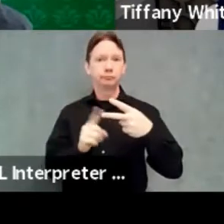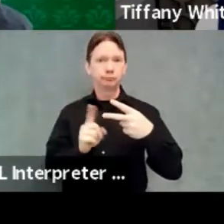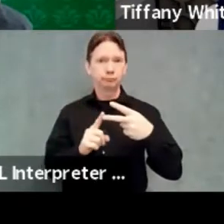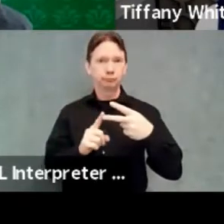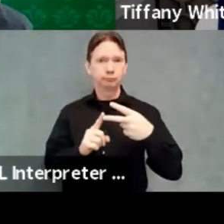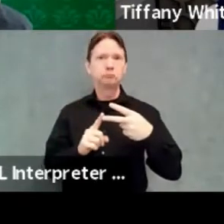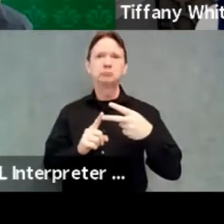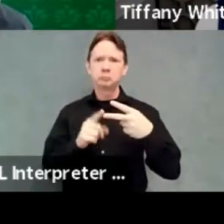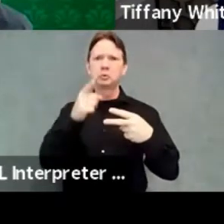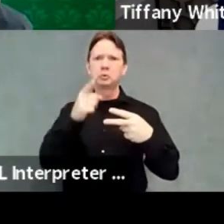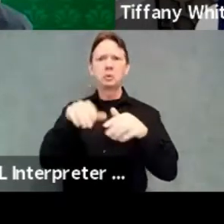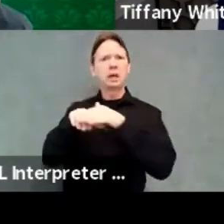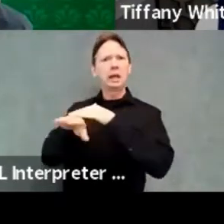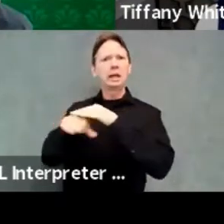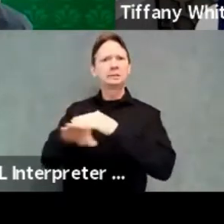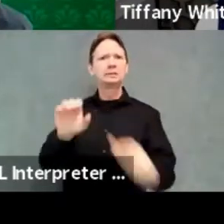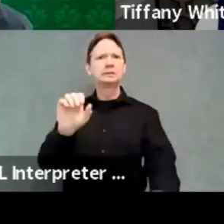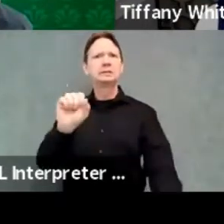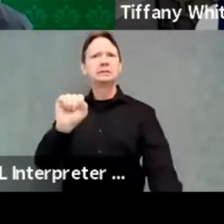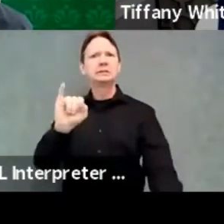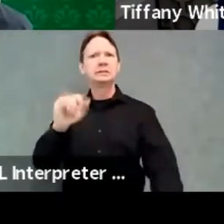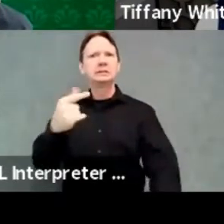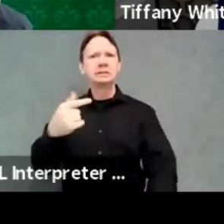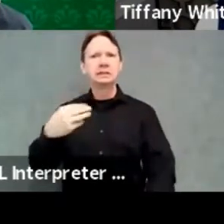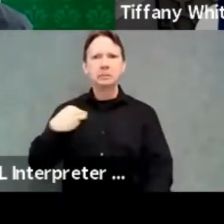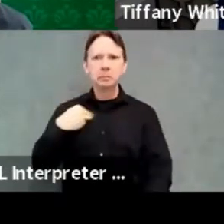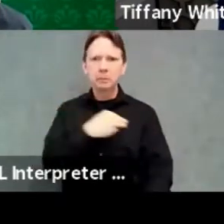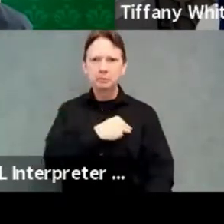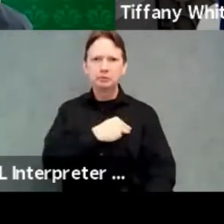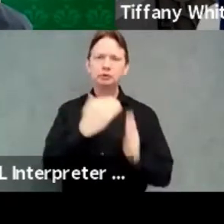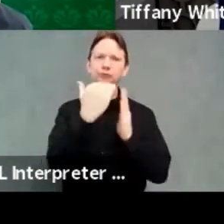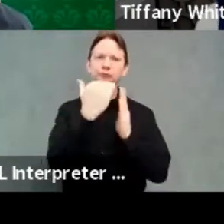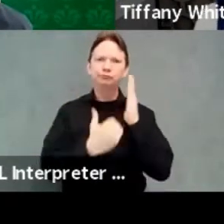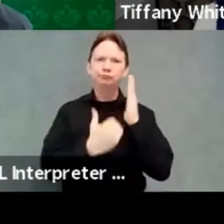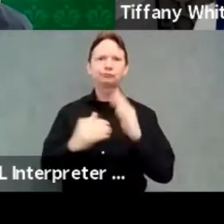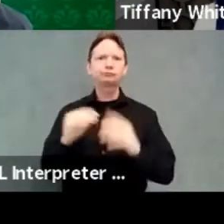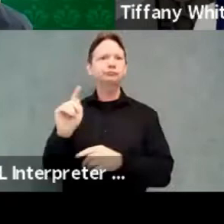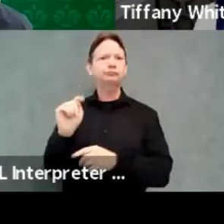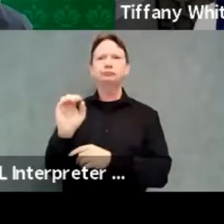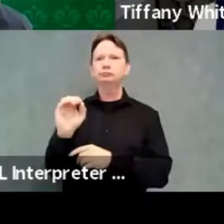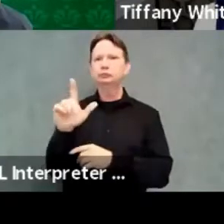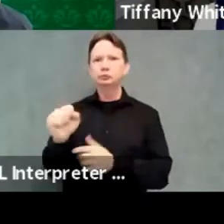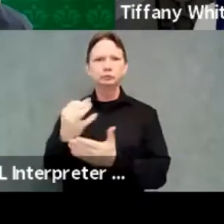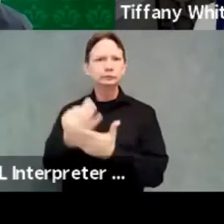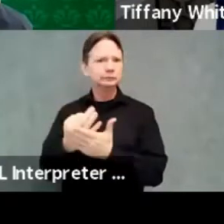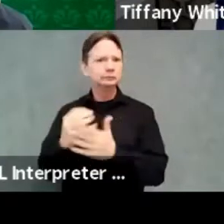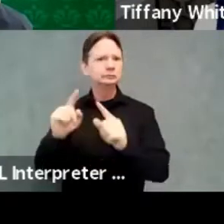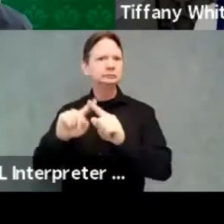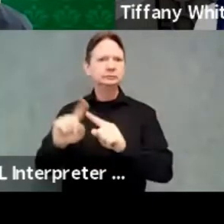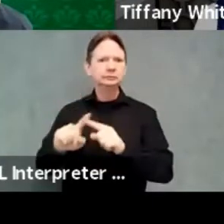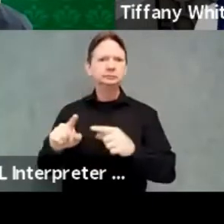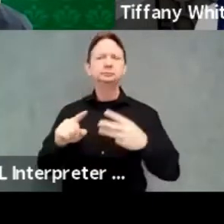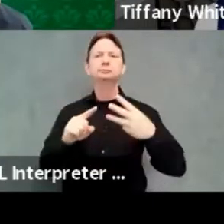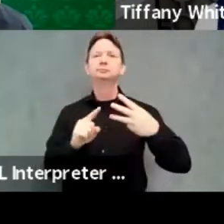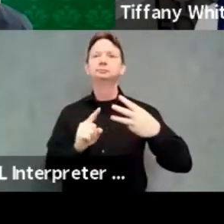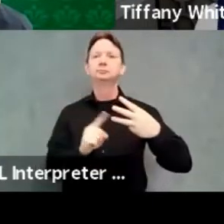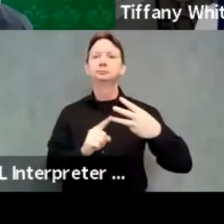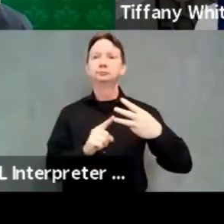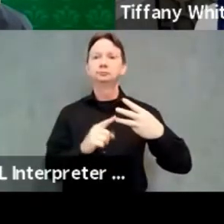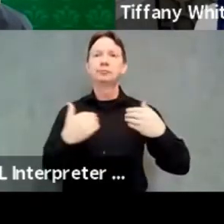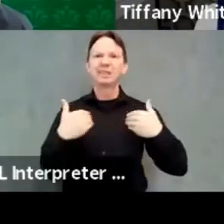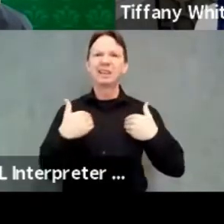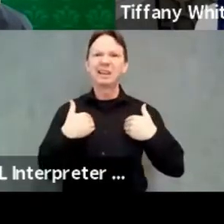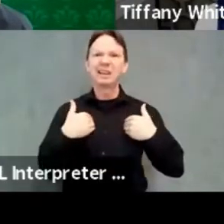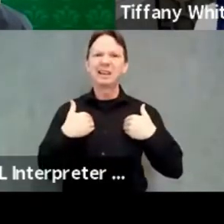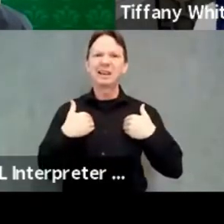and financial tools, and I'll cover that a bit later in today's presentation. There's an award petition form. We'll talk about awards a bit later in this presentation